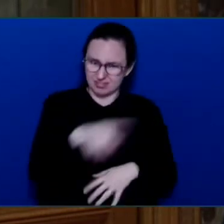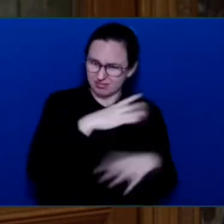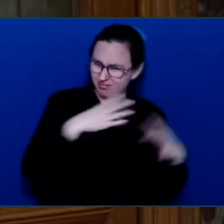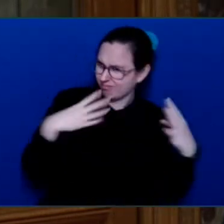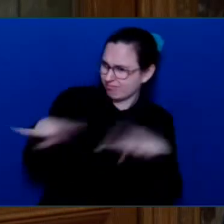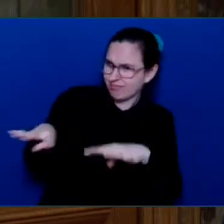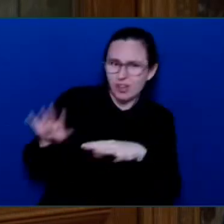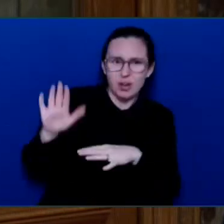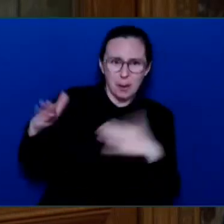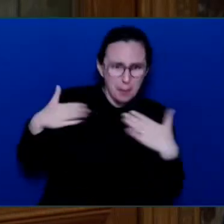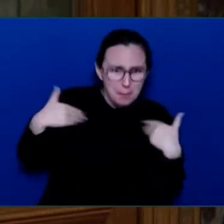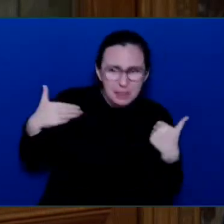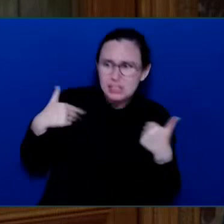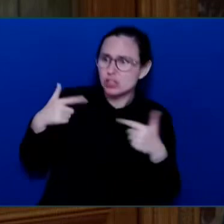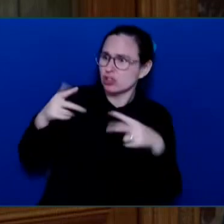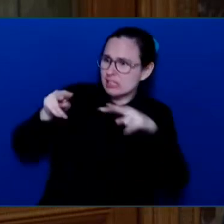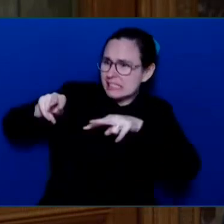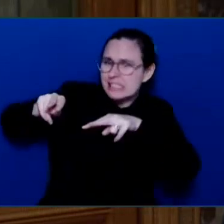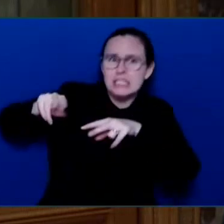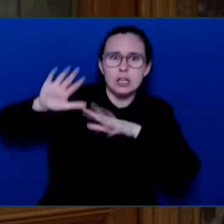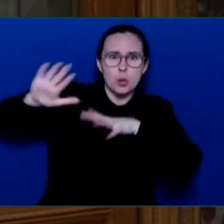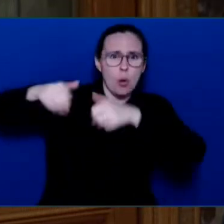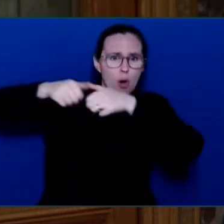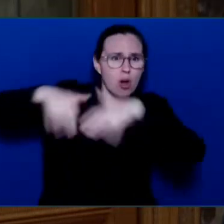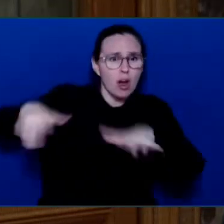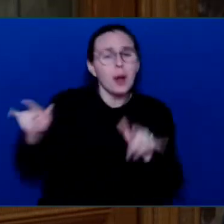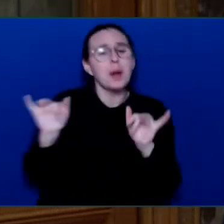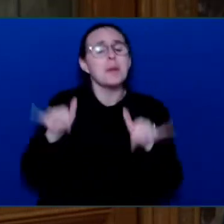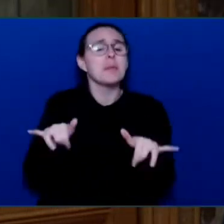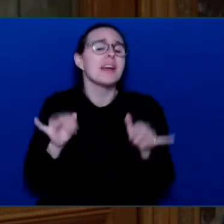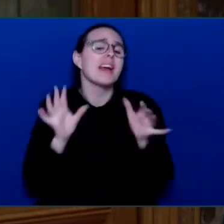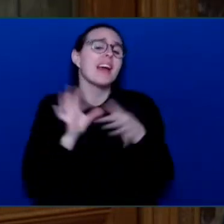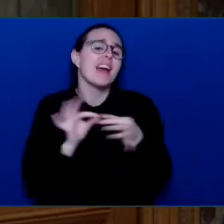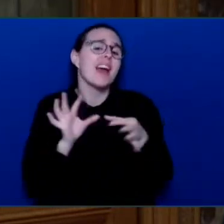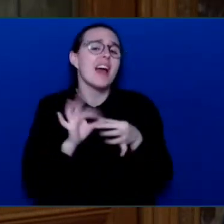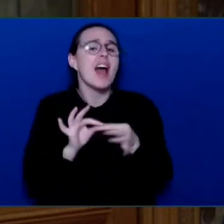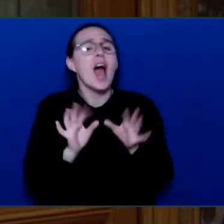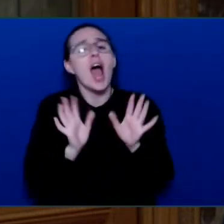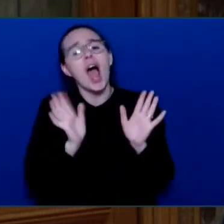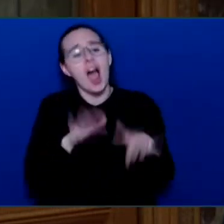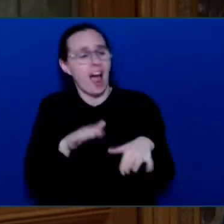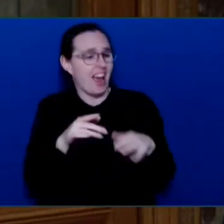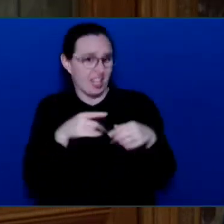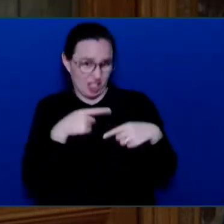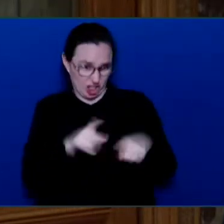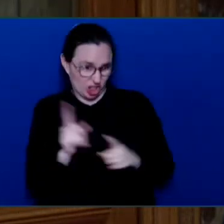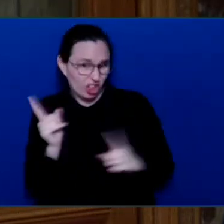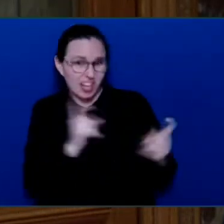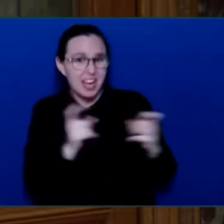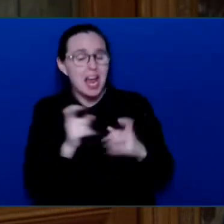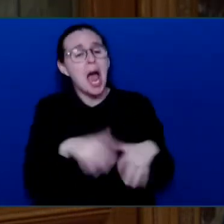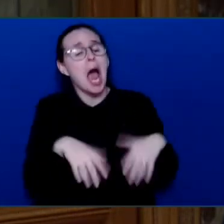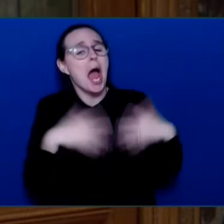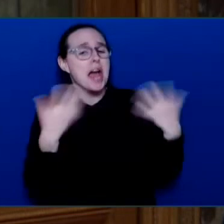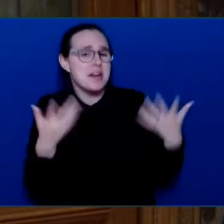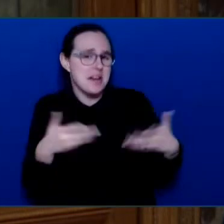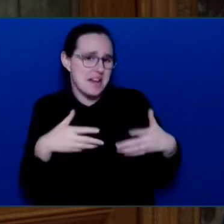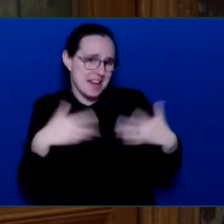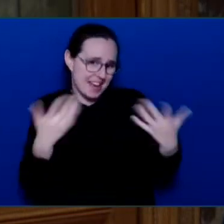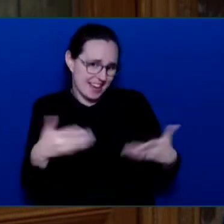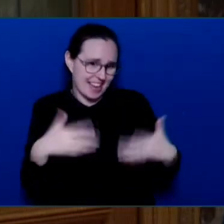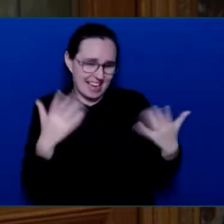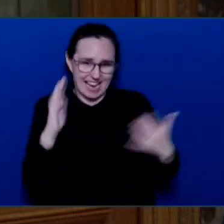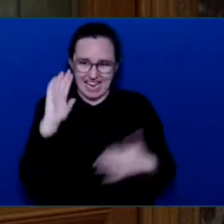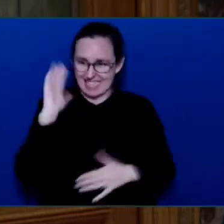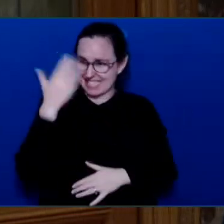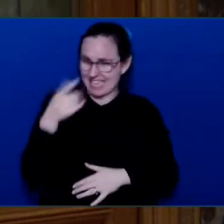to question period. It feels like they actually revel in this attention, Mr. Speaker. Mr.